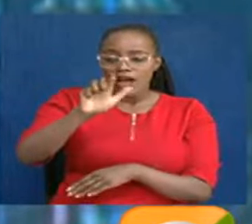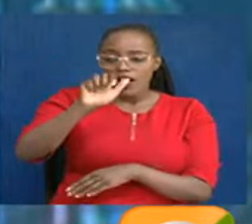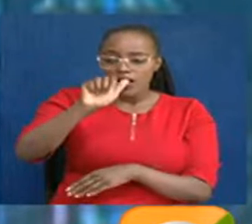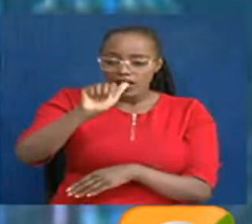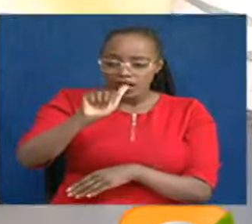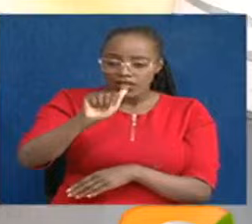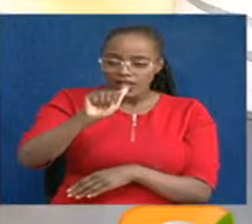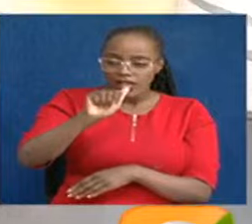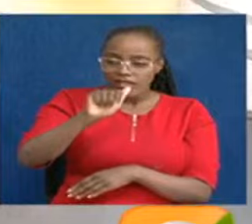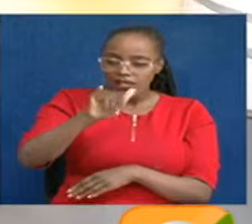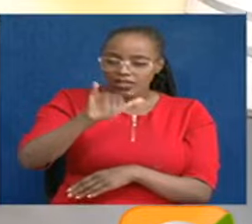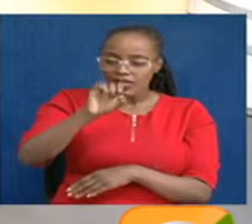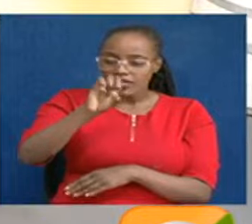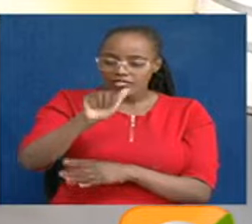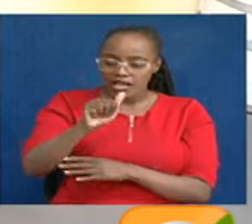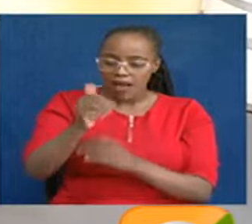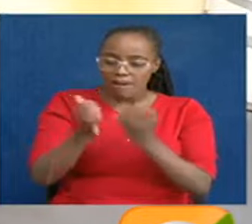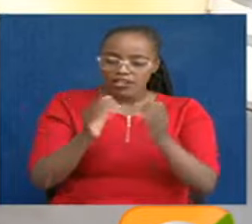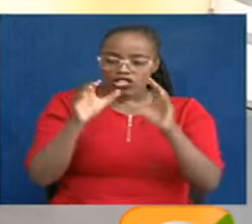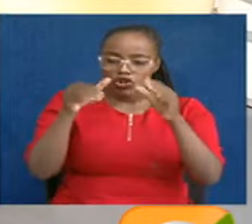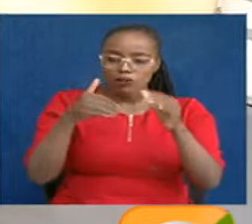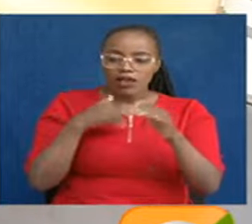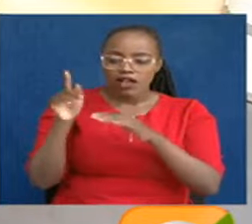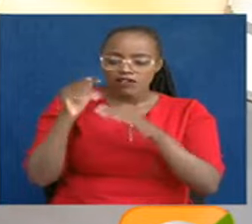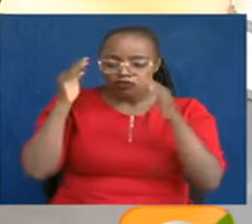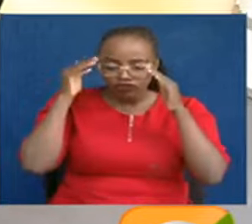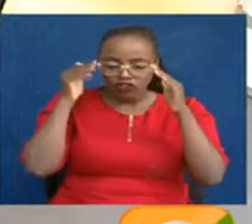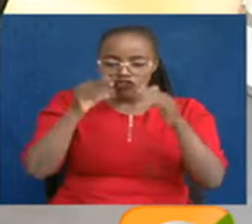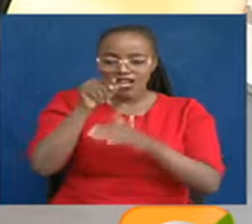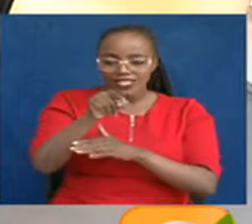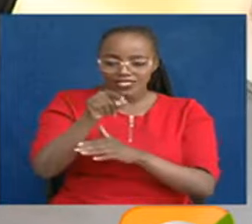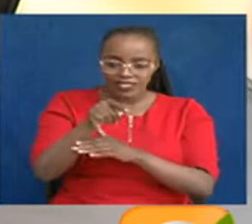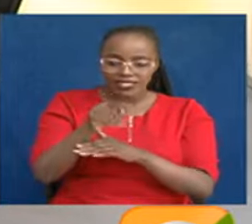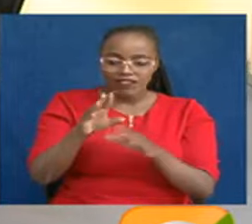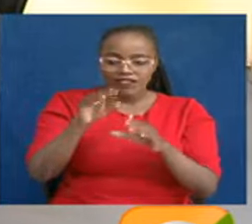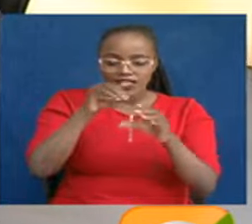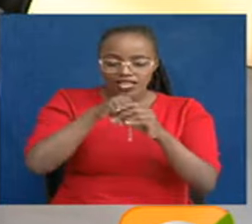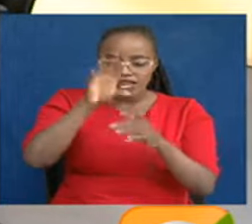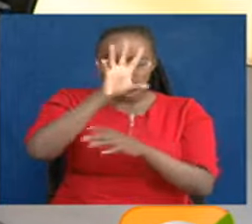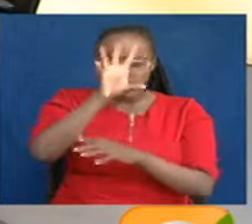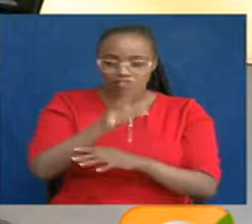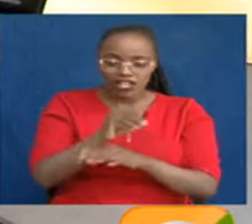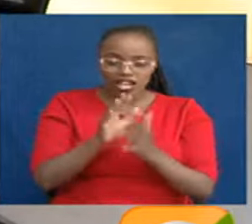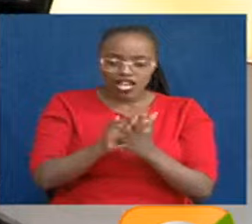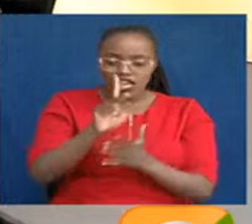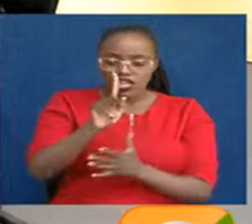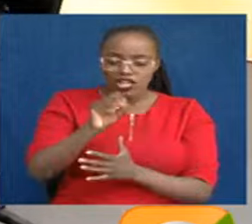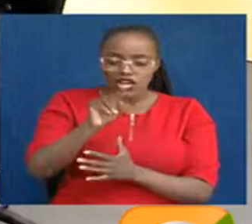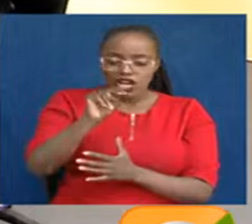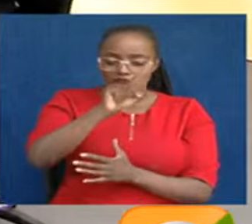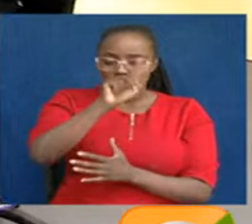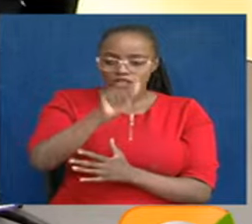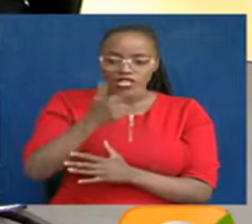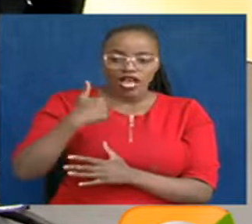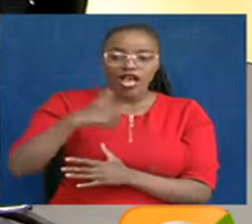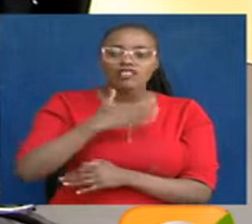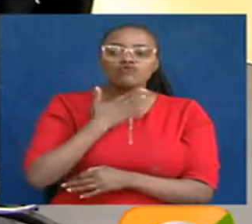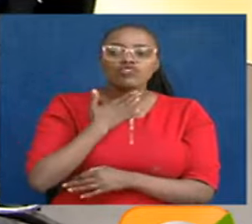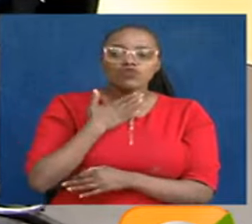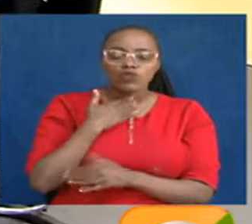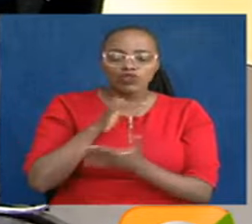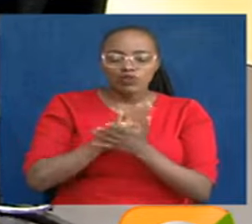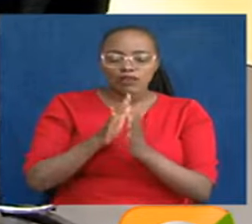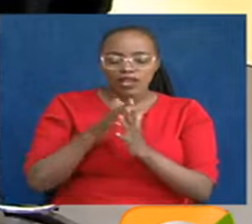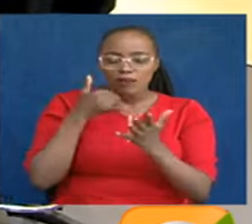community has strained their focus into Africa. And Concert Technopolis, we want to be at the